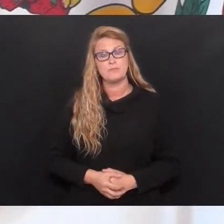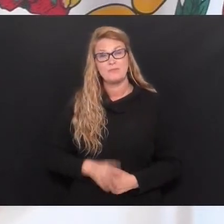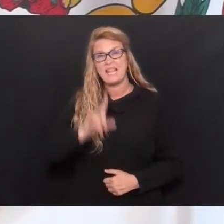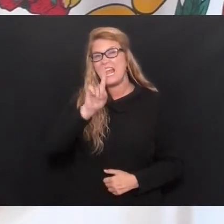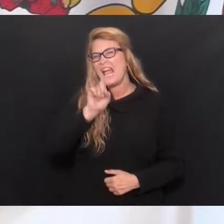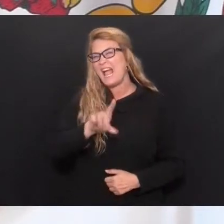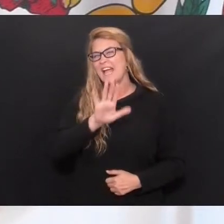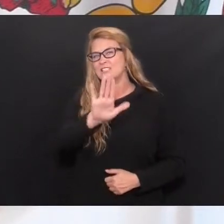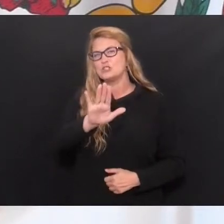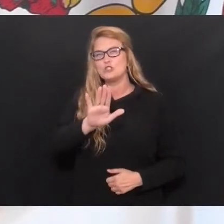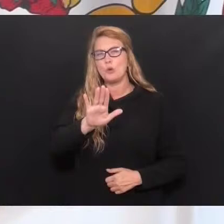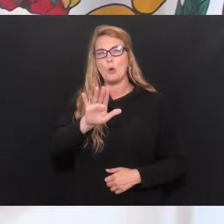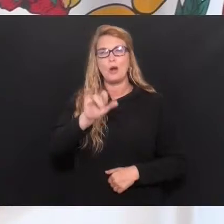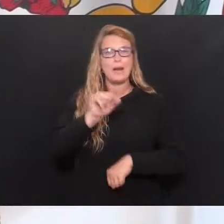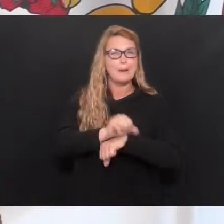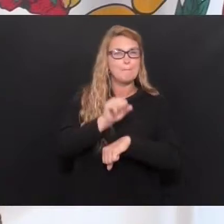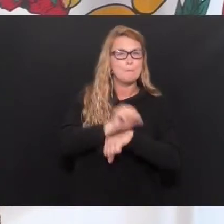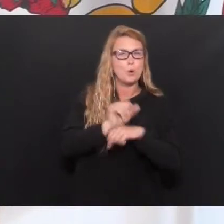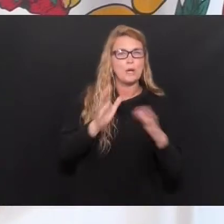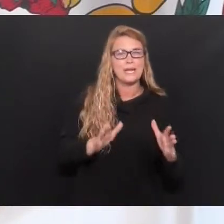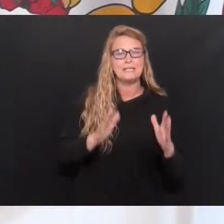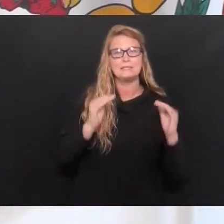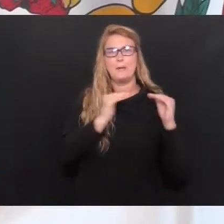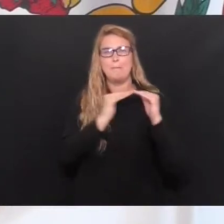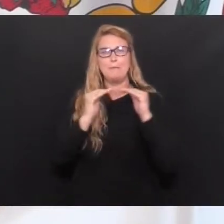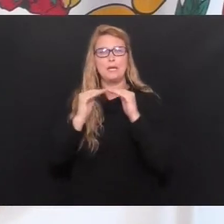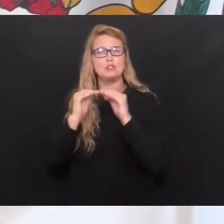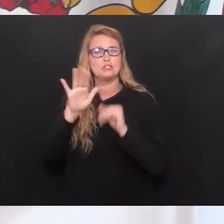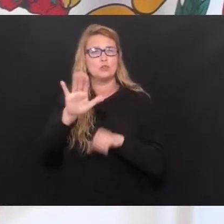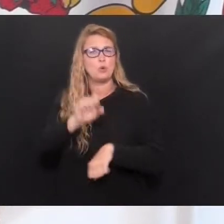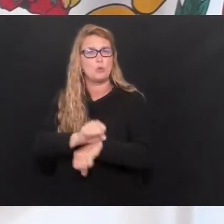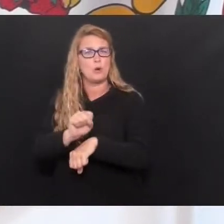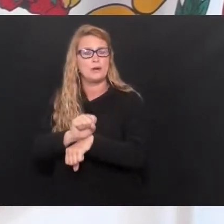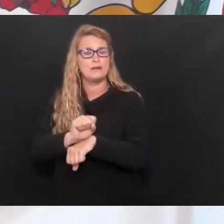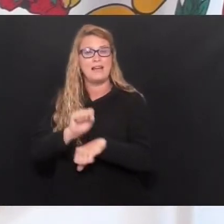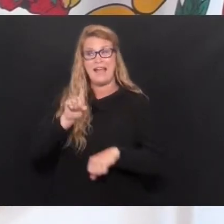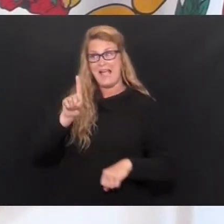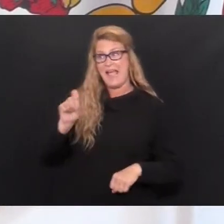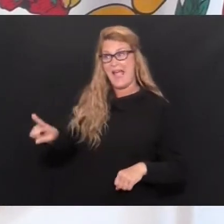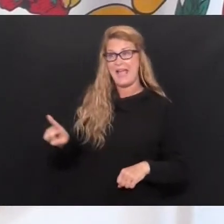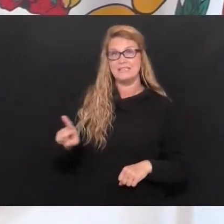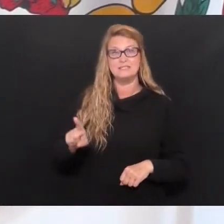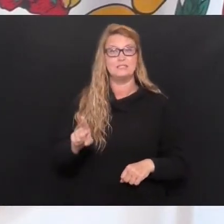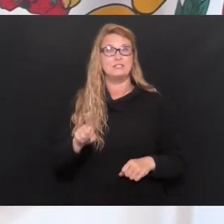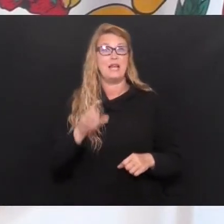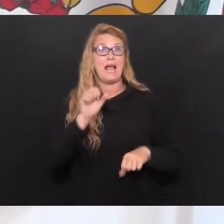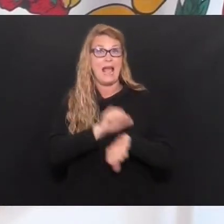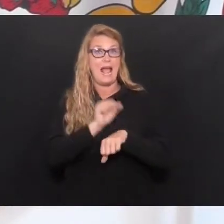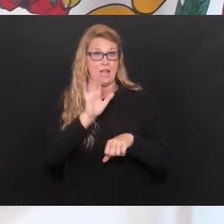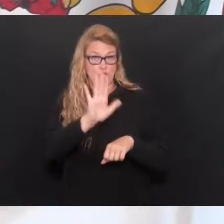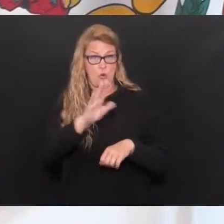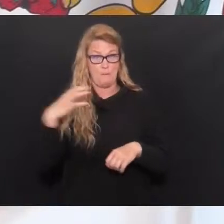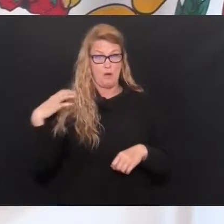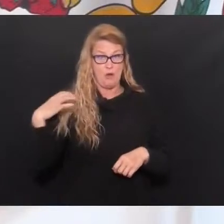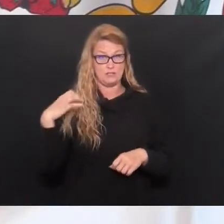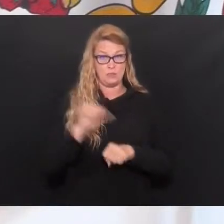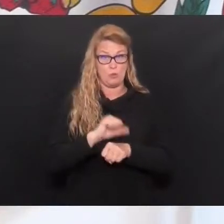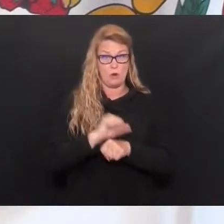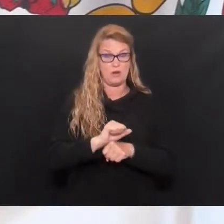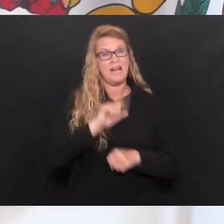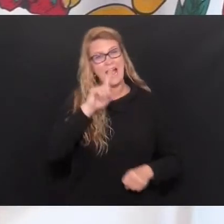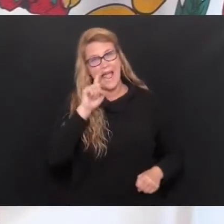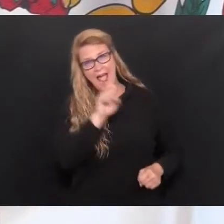your fellow employees the same question. Ask your employer the same